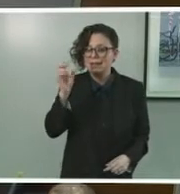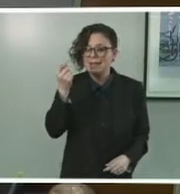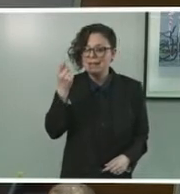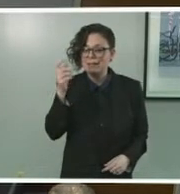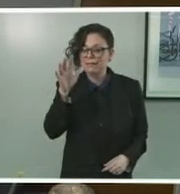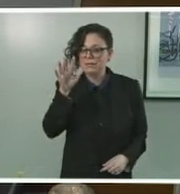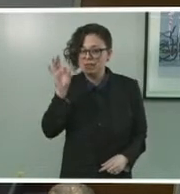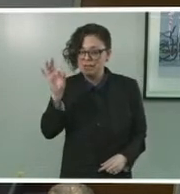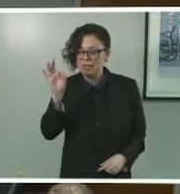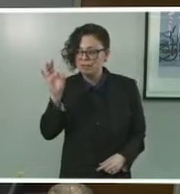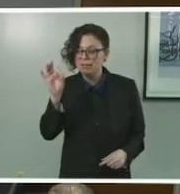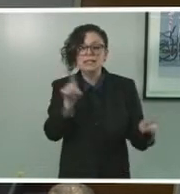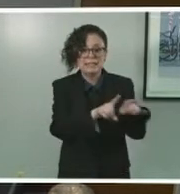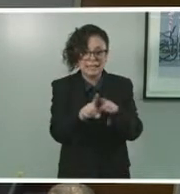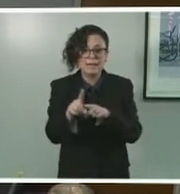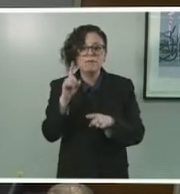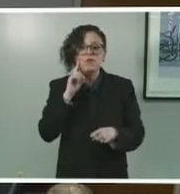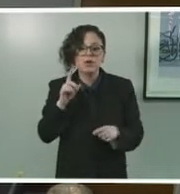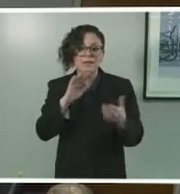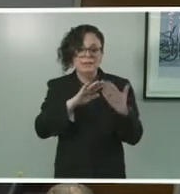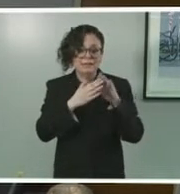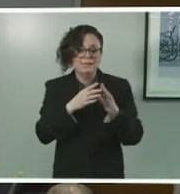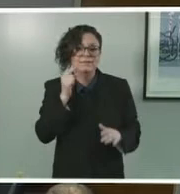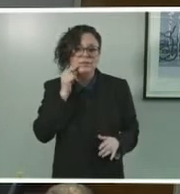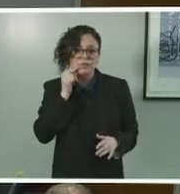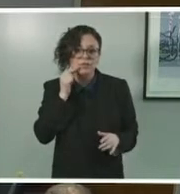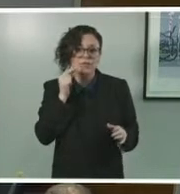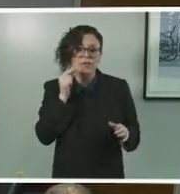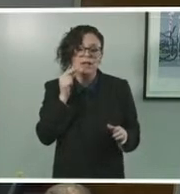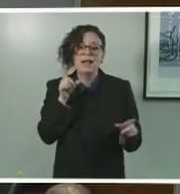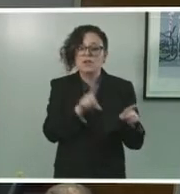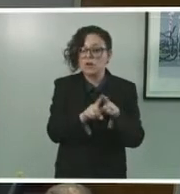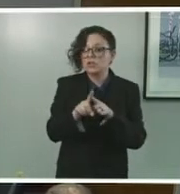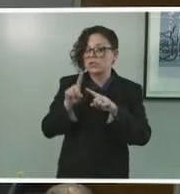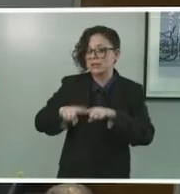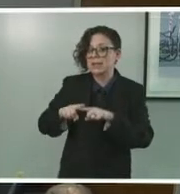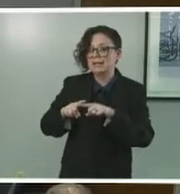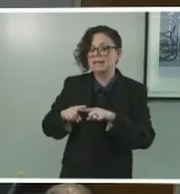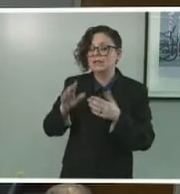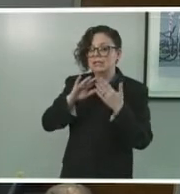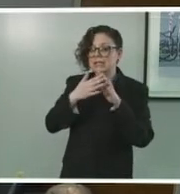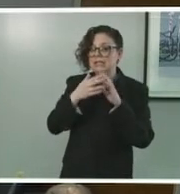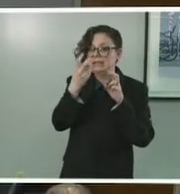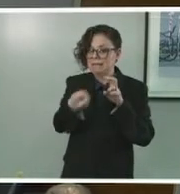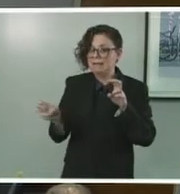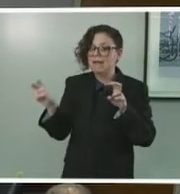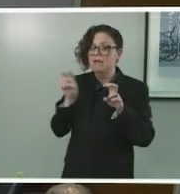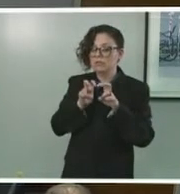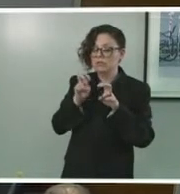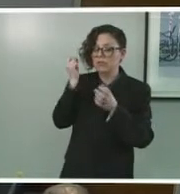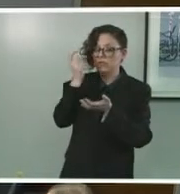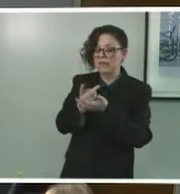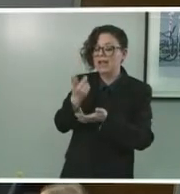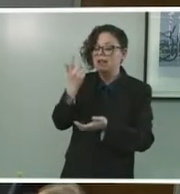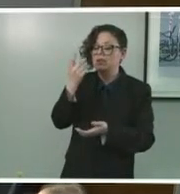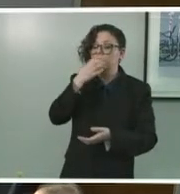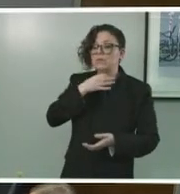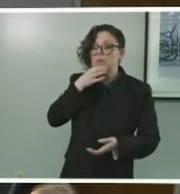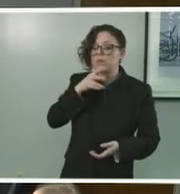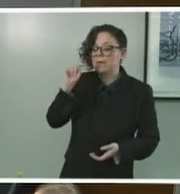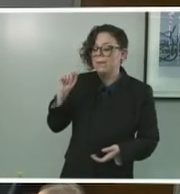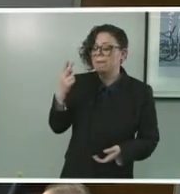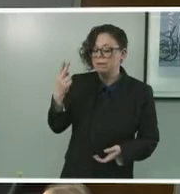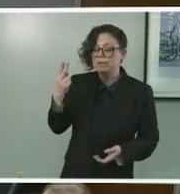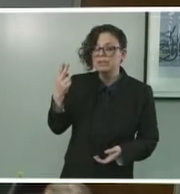the cities, and that is subject to council approval and council will be addressing that on Thursday. Right, so the city council